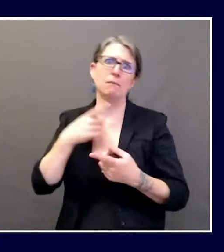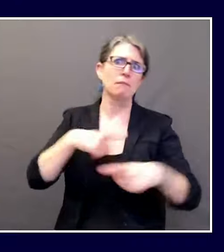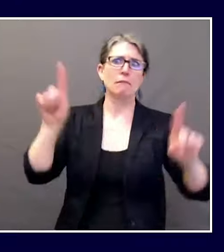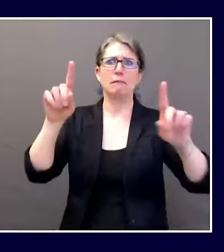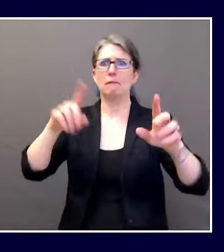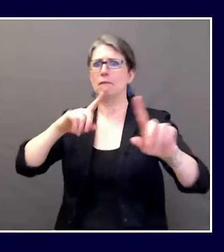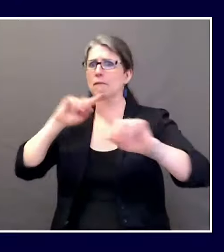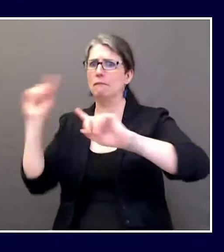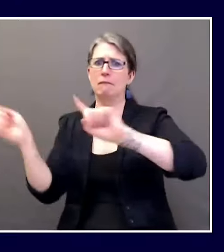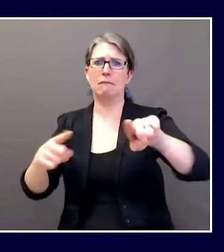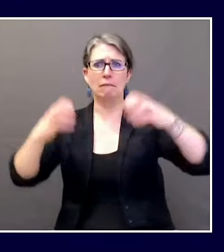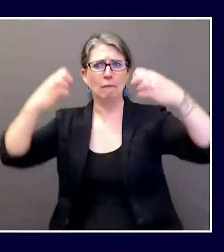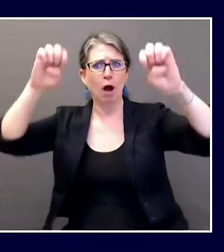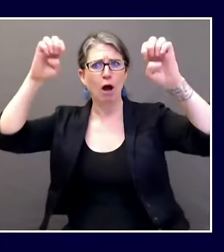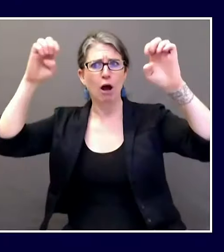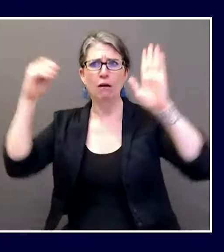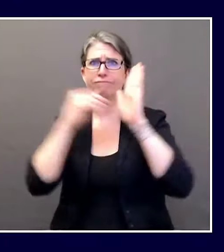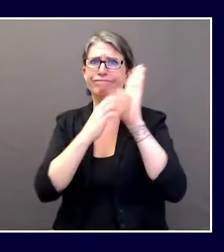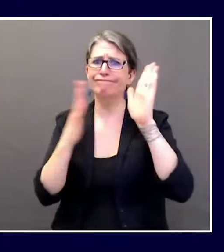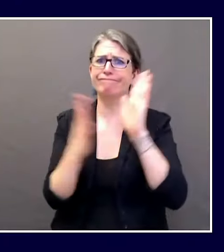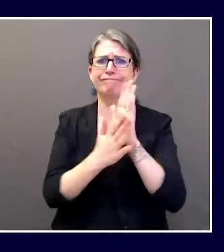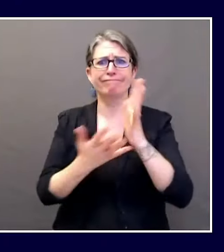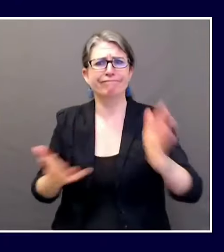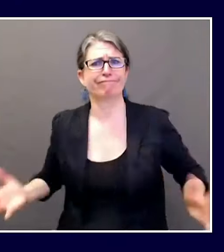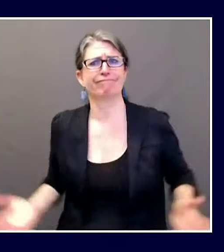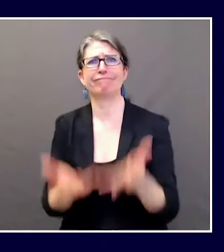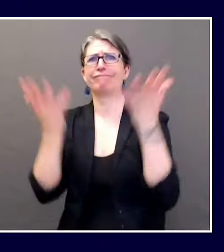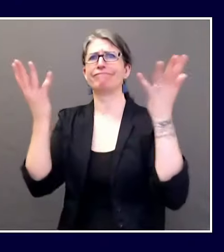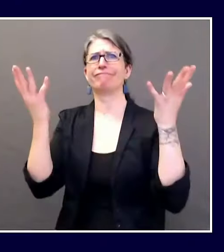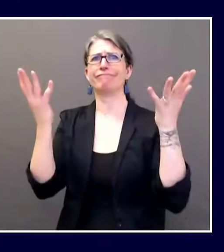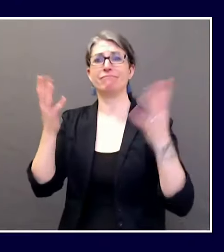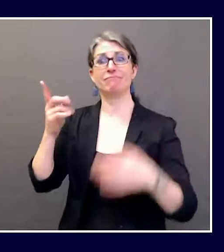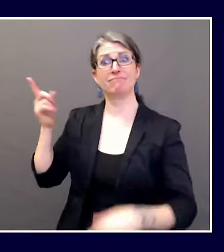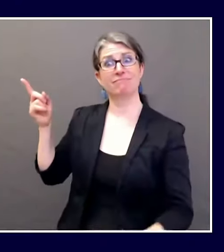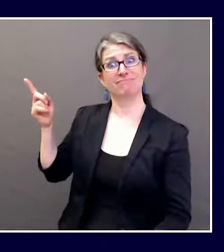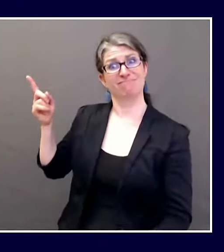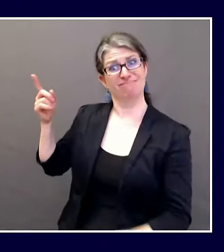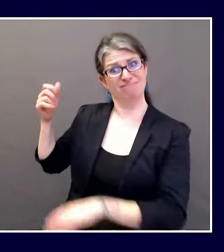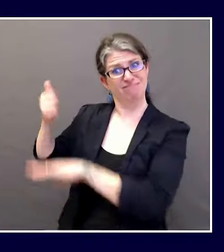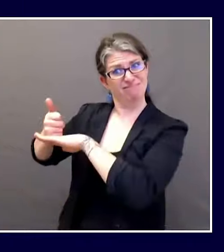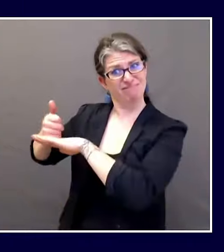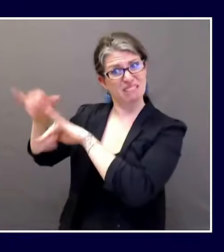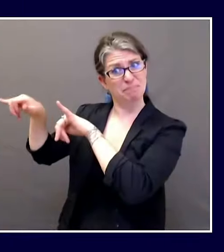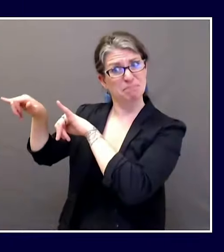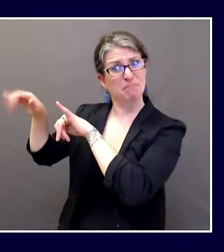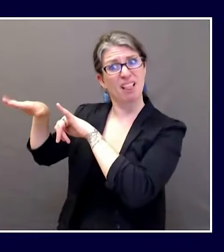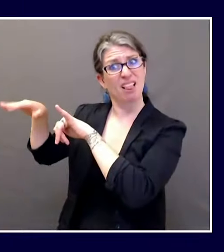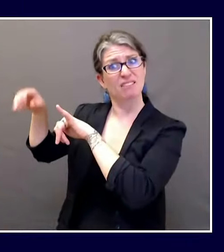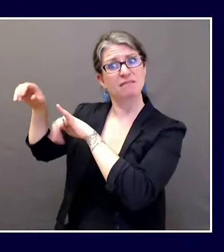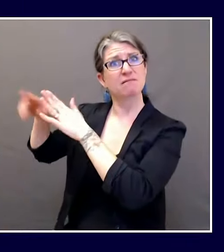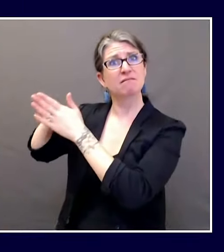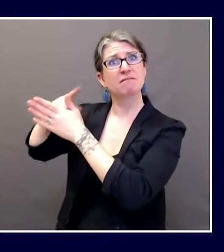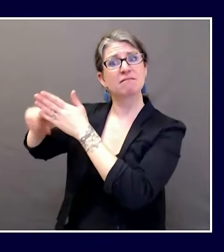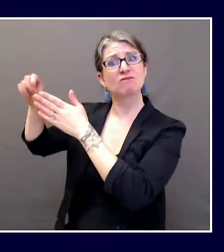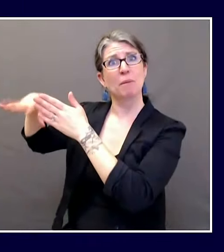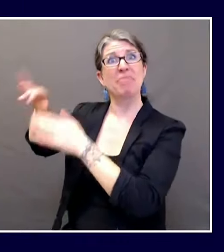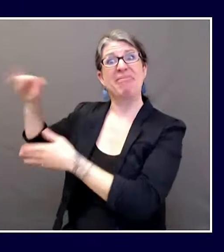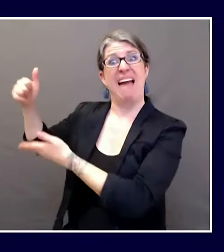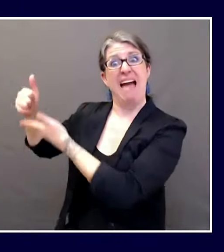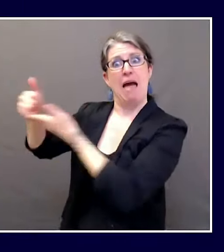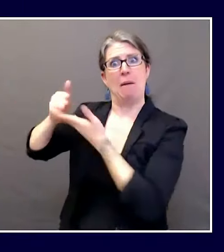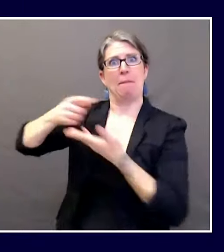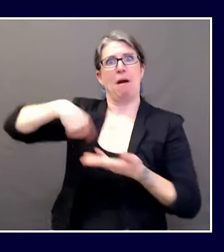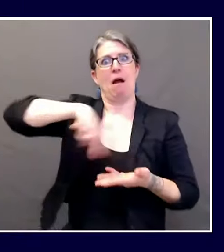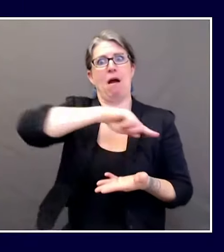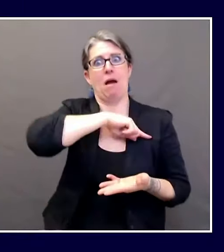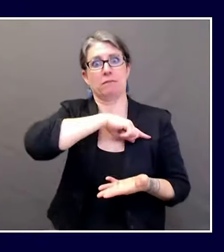declarations. The removal of an emergency declaration would mean that some fraction of the work that has been done at the state level would no longer